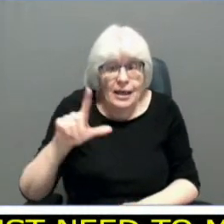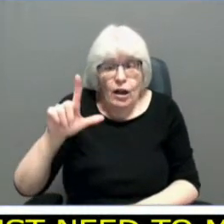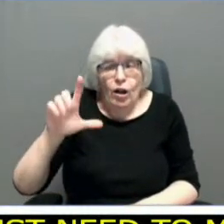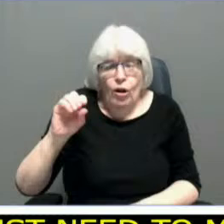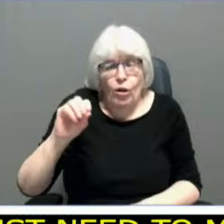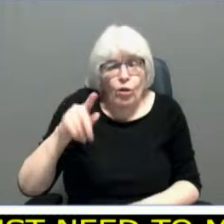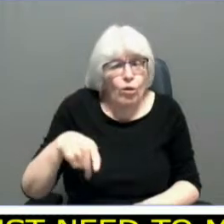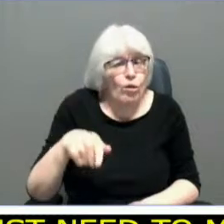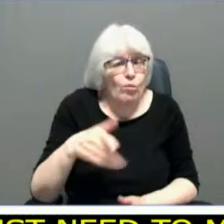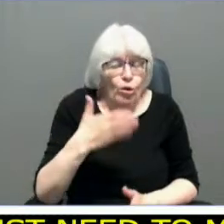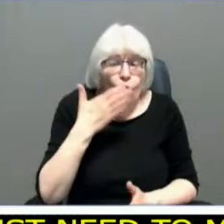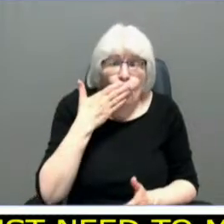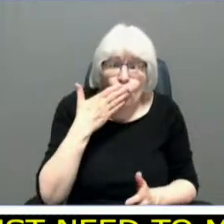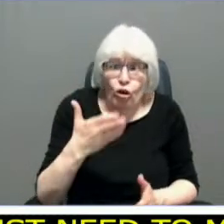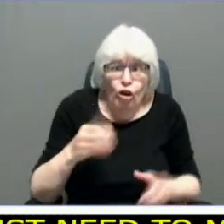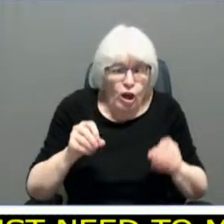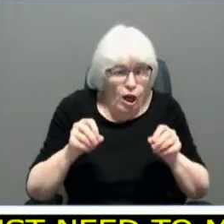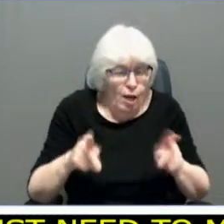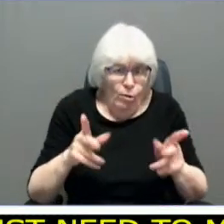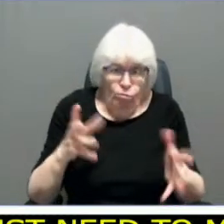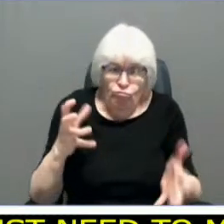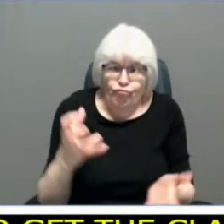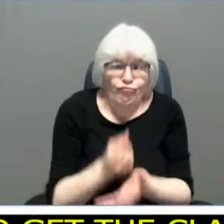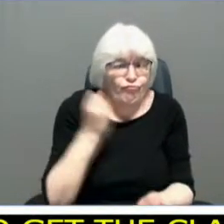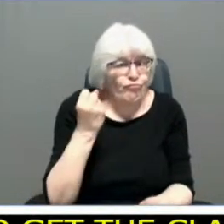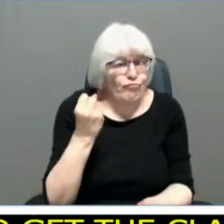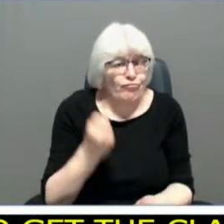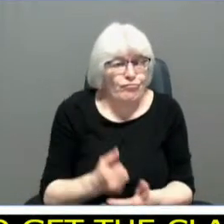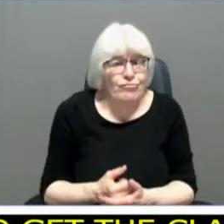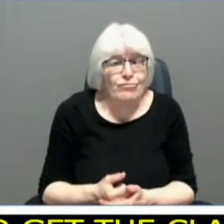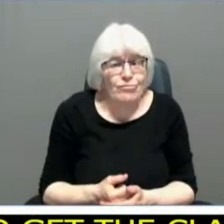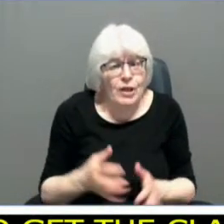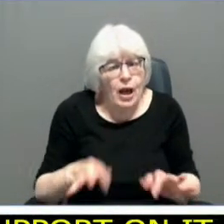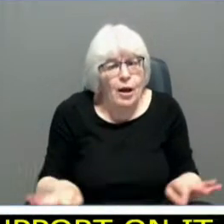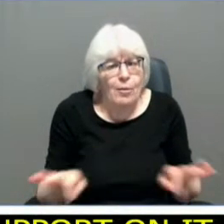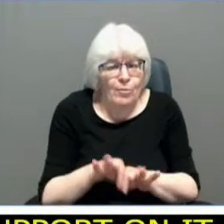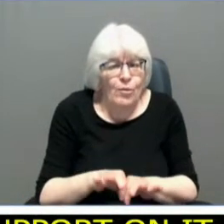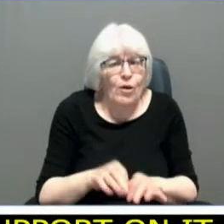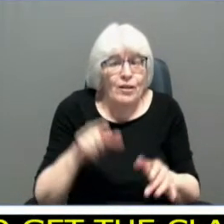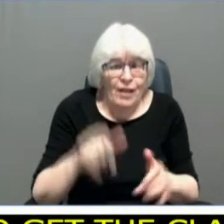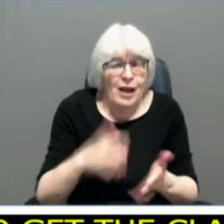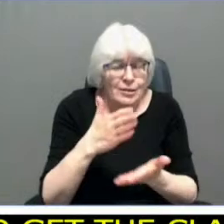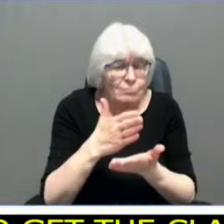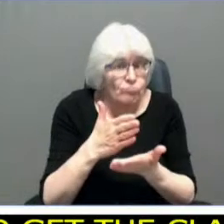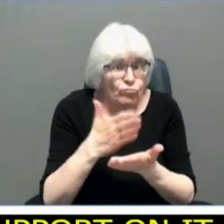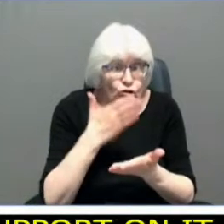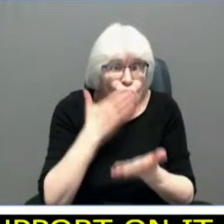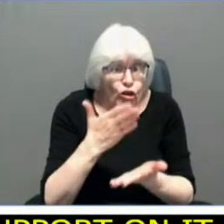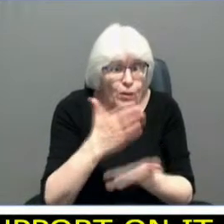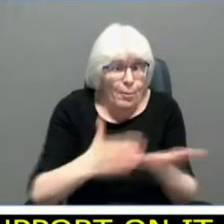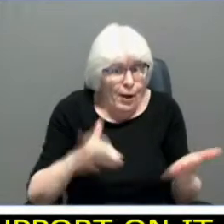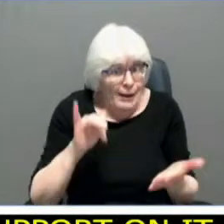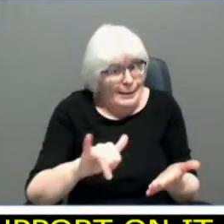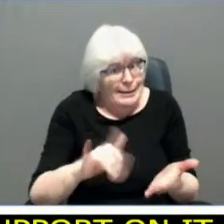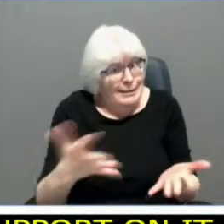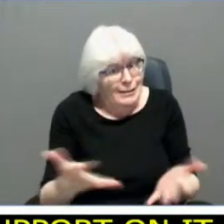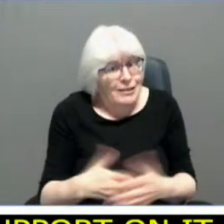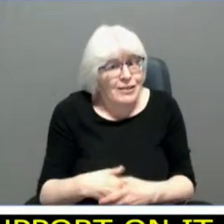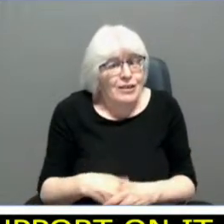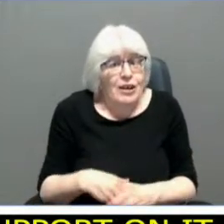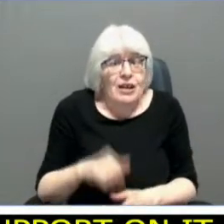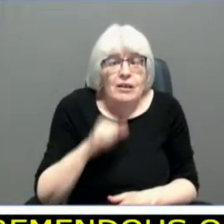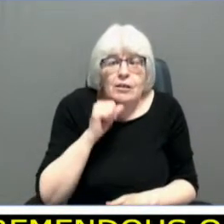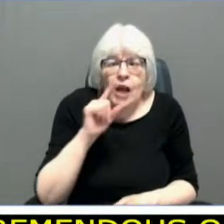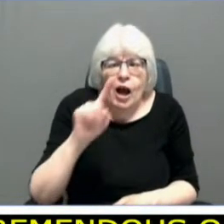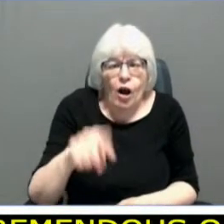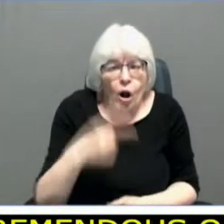and it's a very significant piece to the puzzle. I would just say that it's not the only piece of the puzzle, though. I think that as we look to